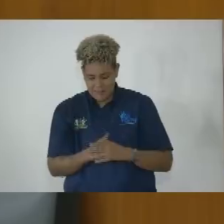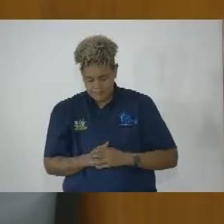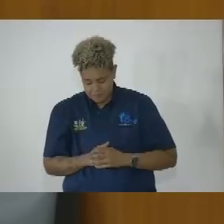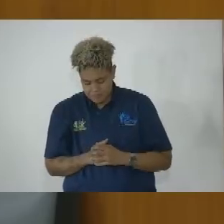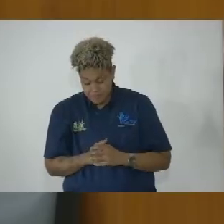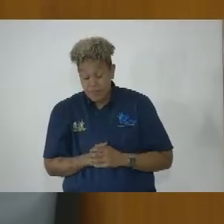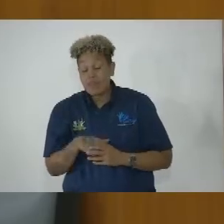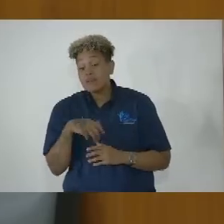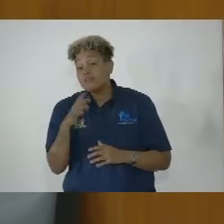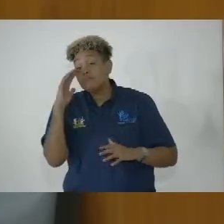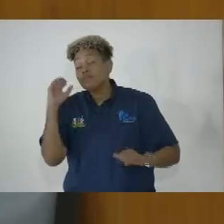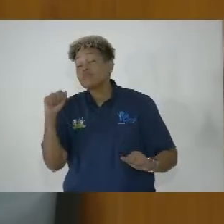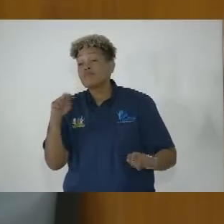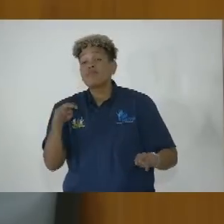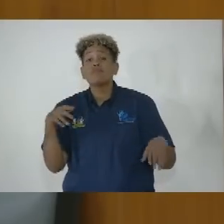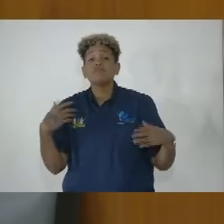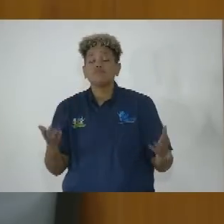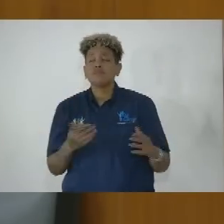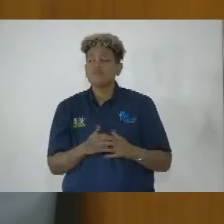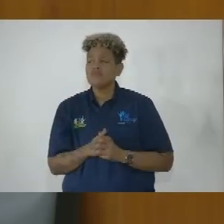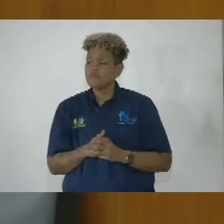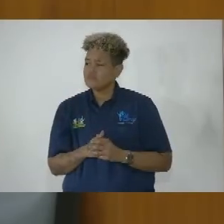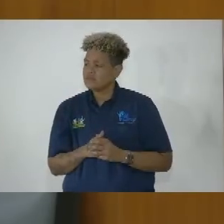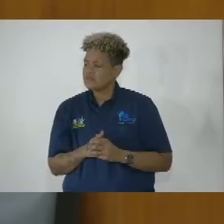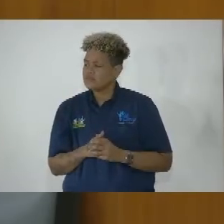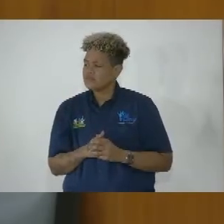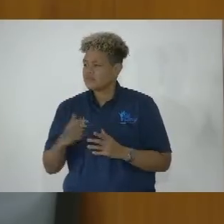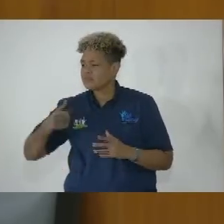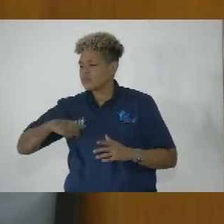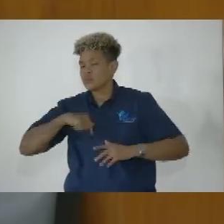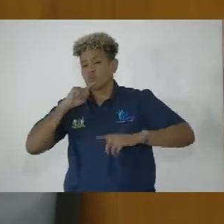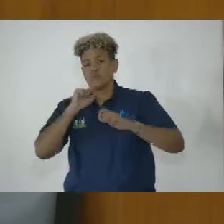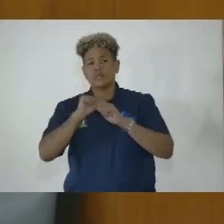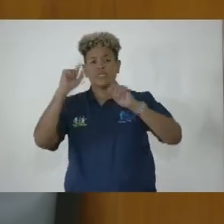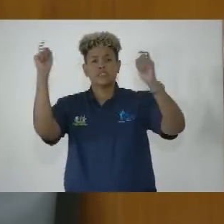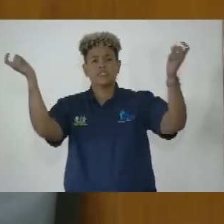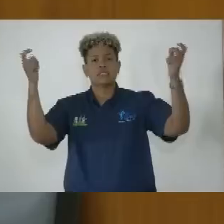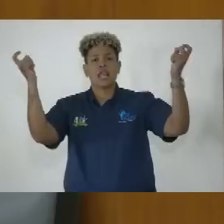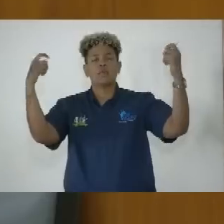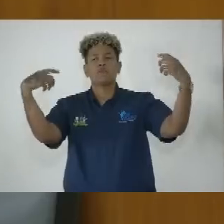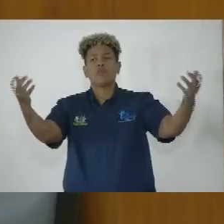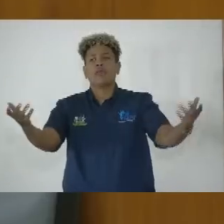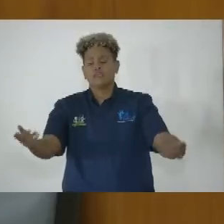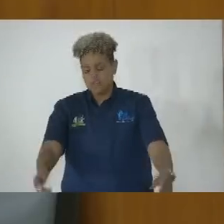And so, Mr. President, as we celebrate